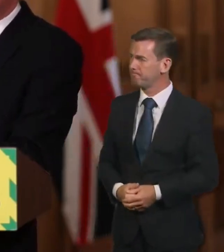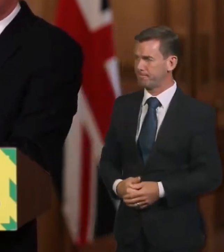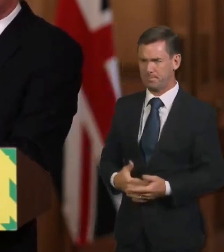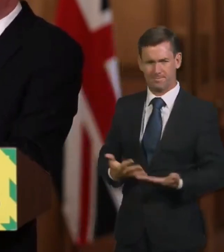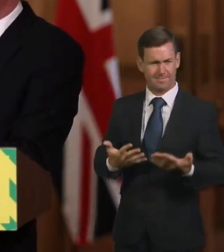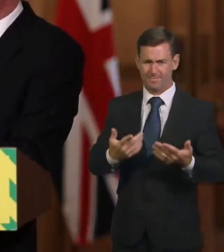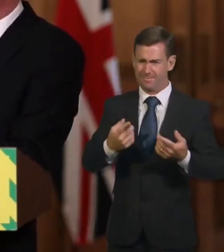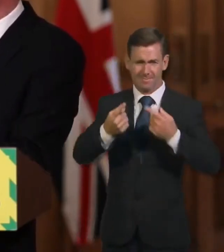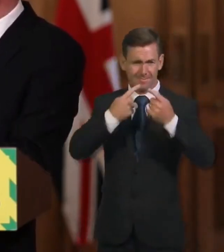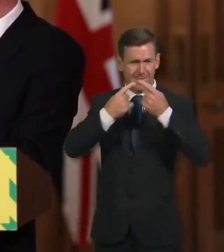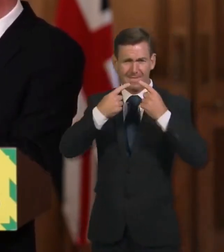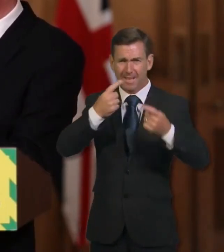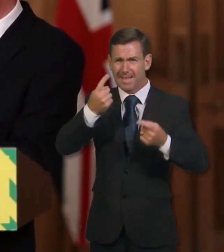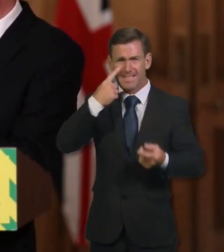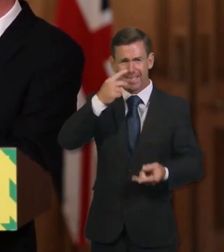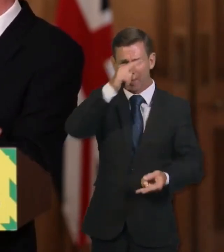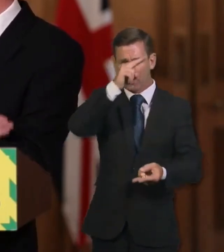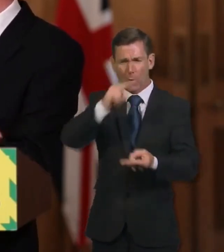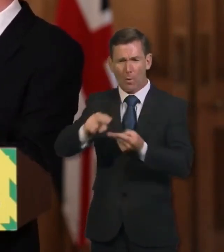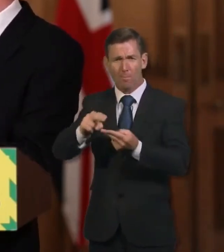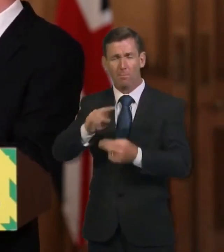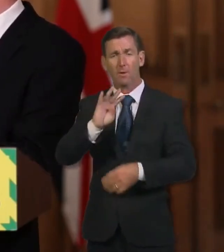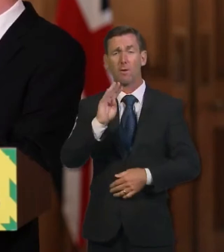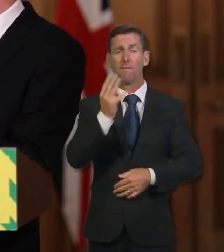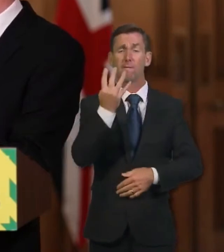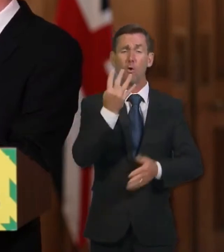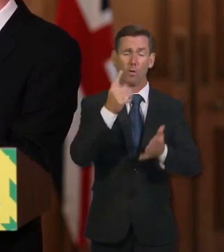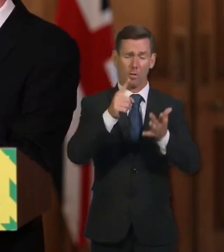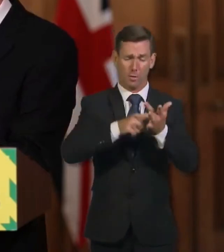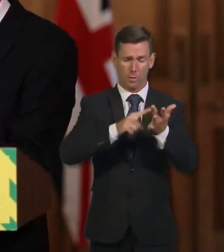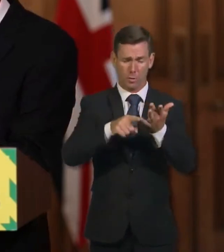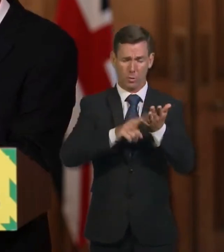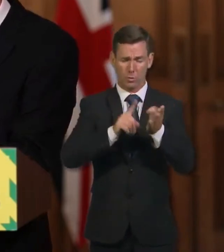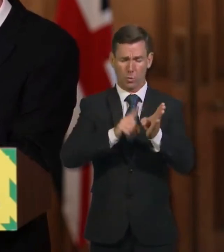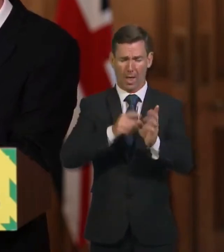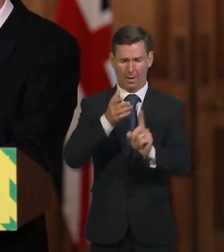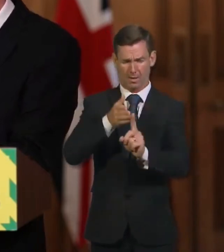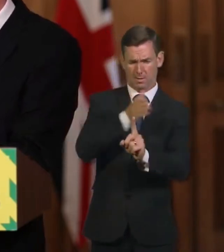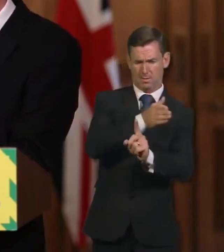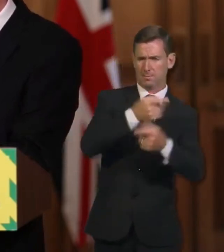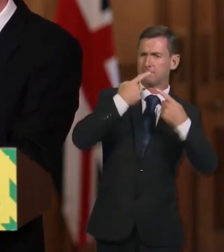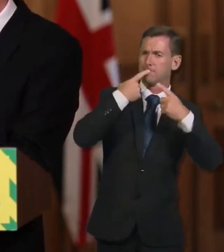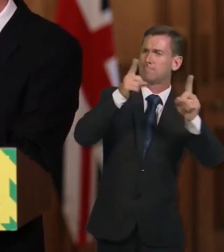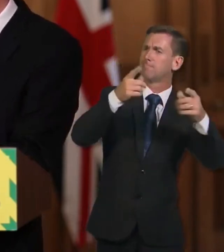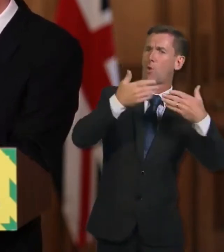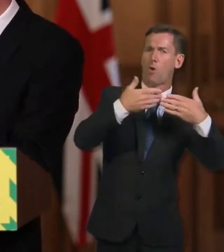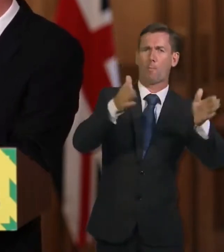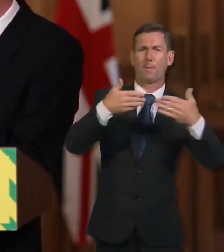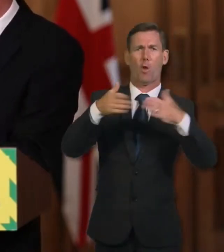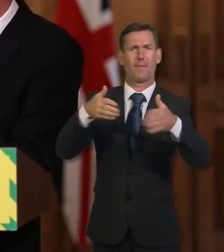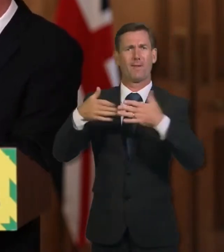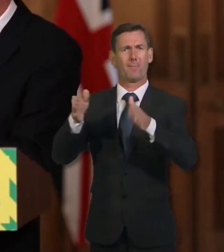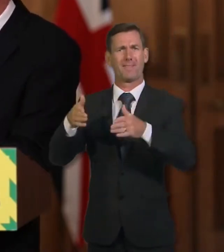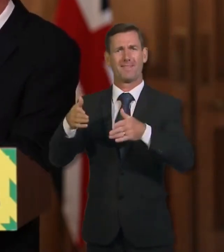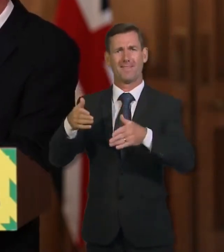we announced a number of easements. We haven't seen as a result of those easements that the number is increasing. In fact, it continues